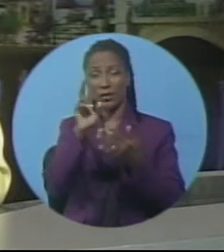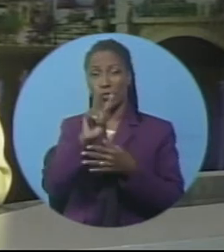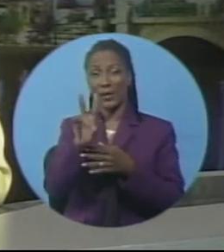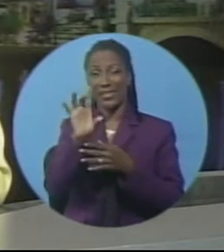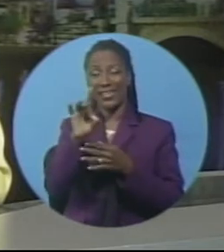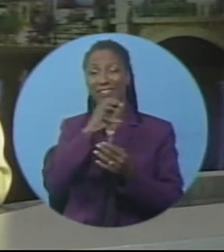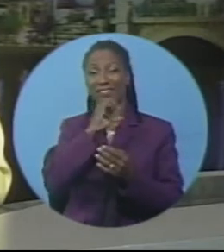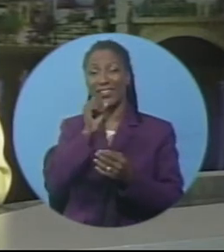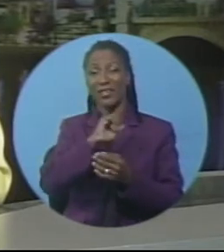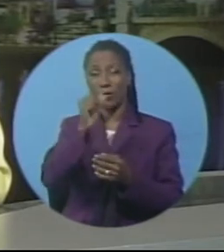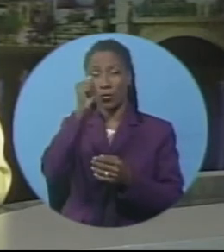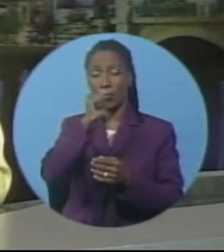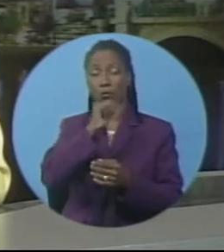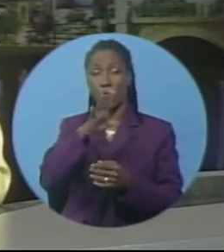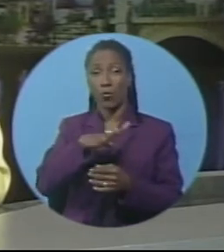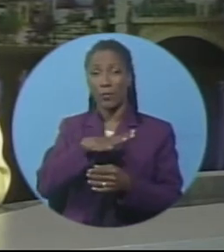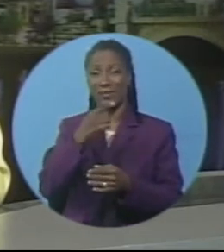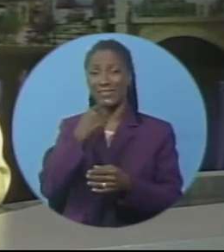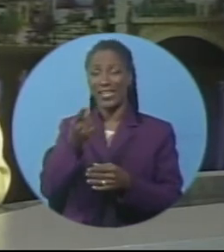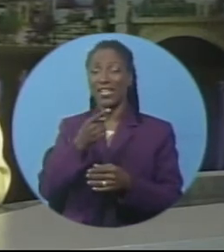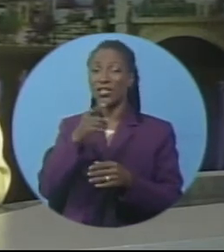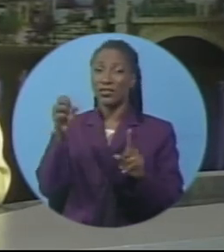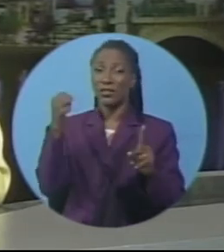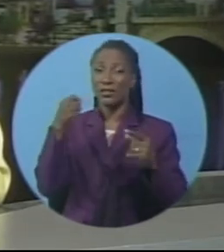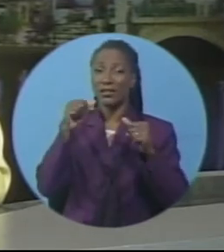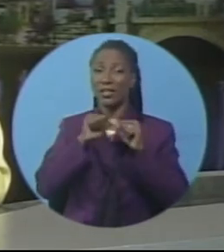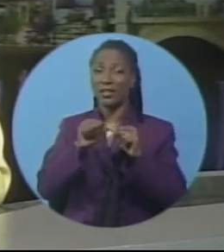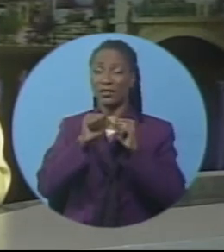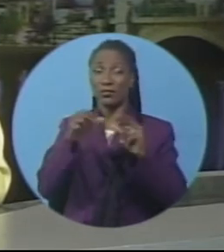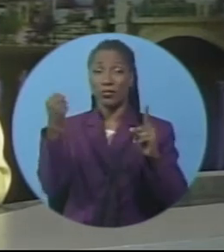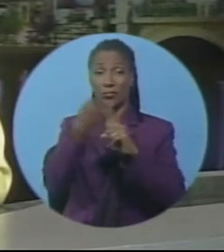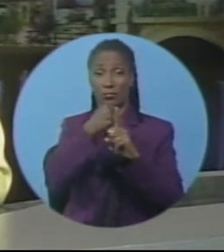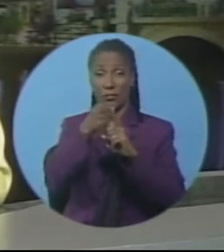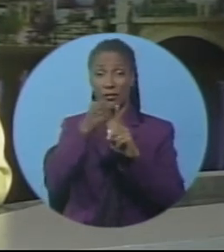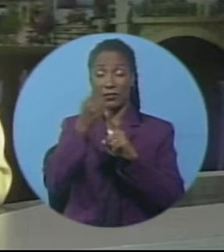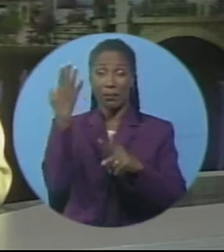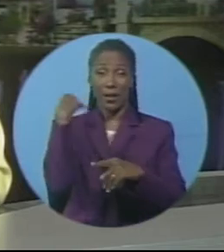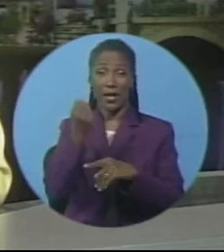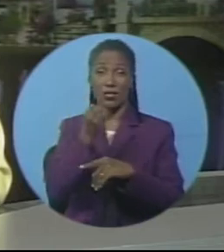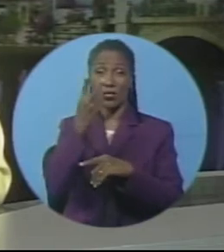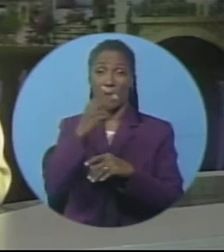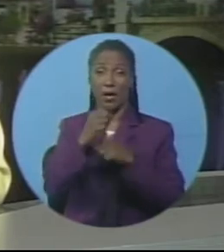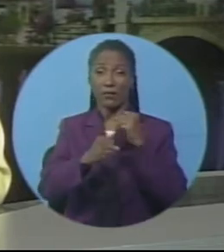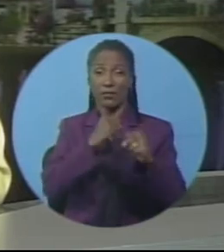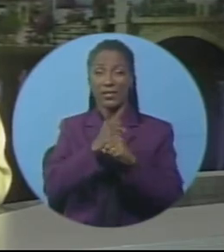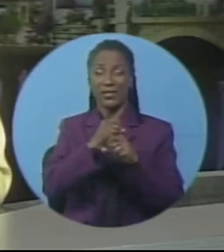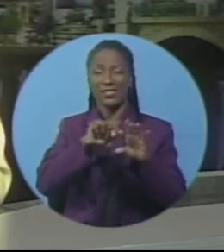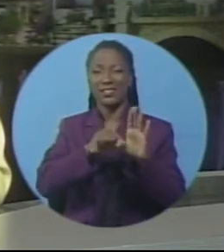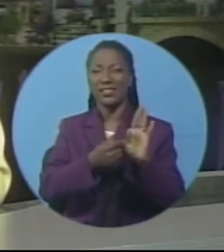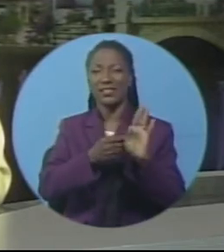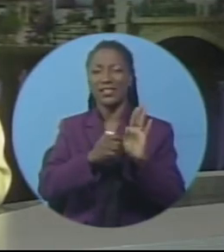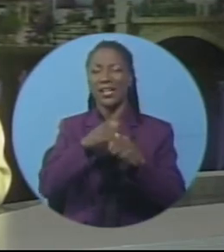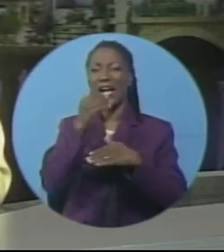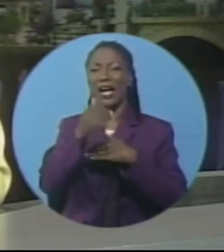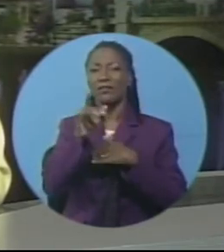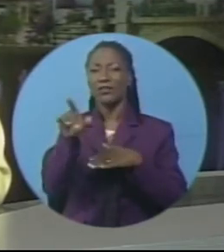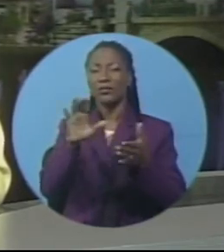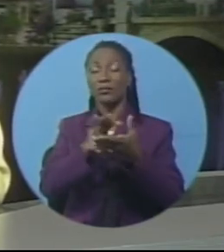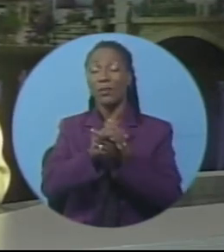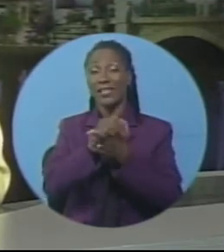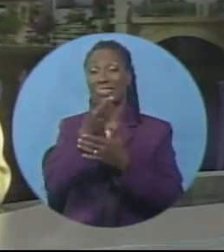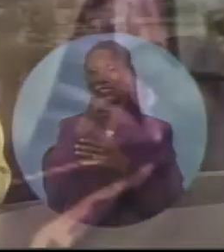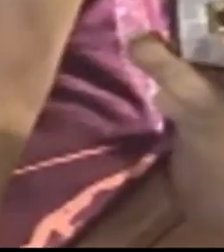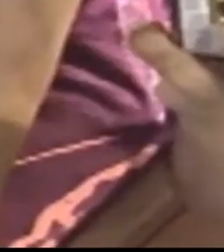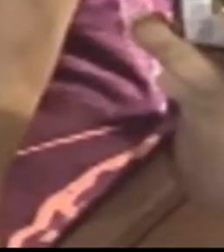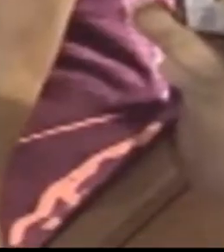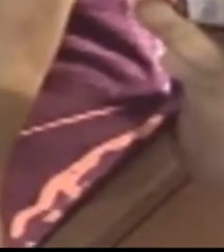endured severe domestic abuse for the past 12 years, and it started shortly after she was married at 16. Early